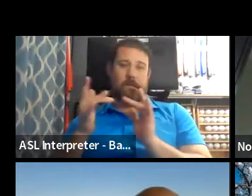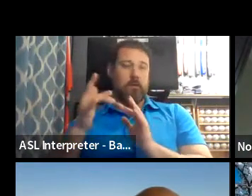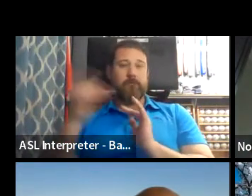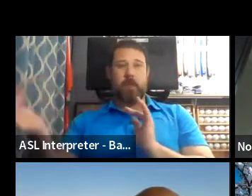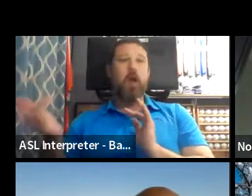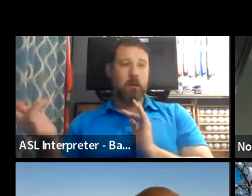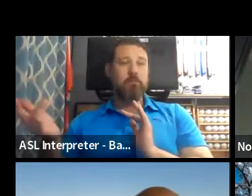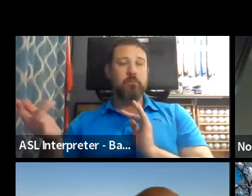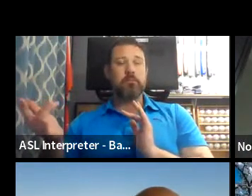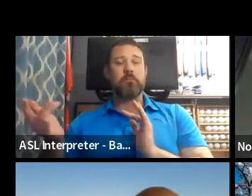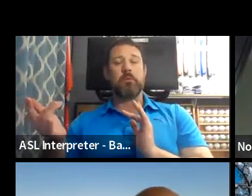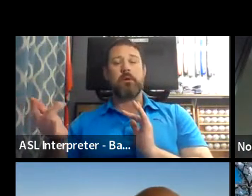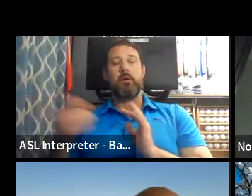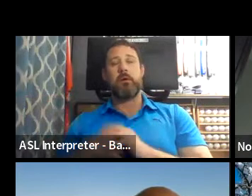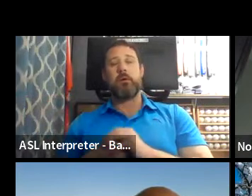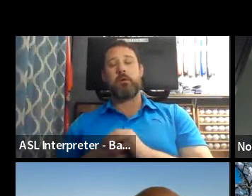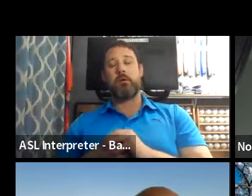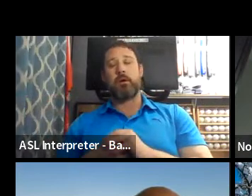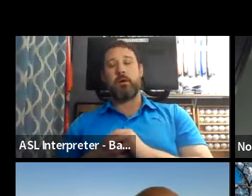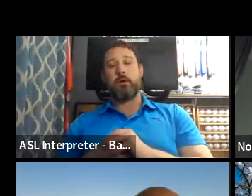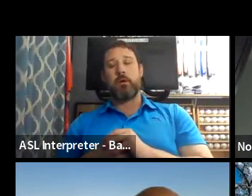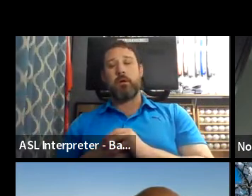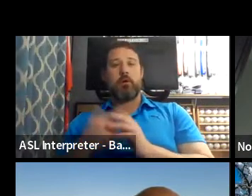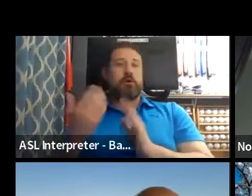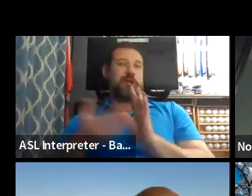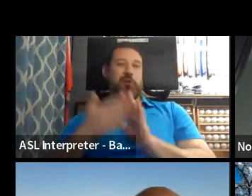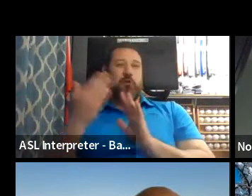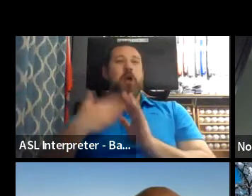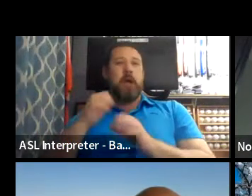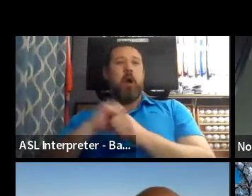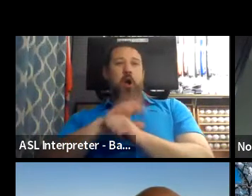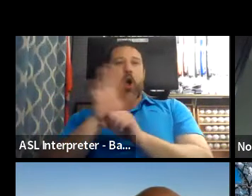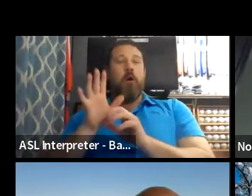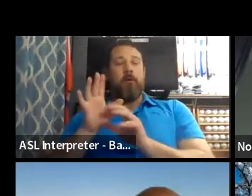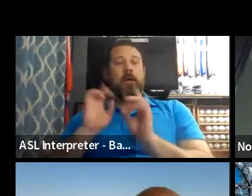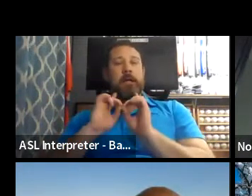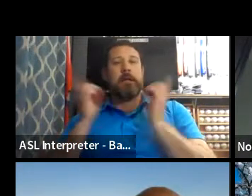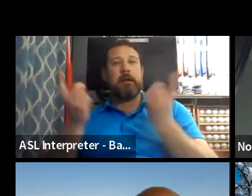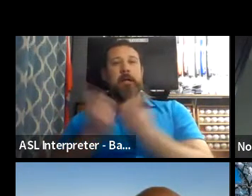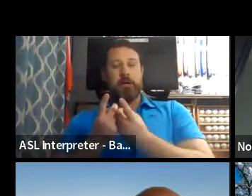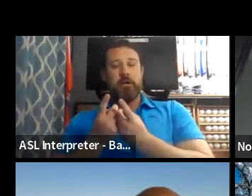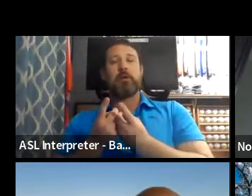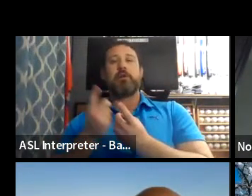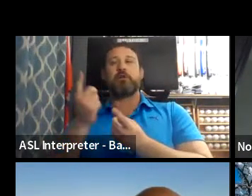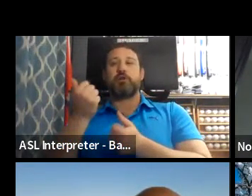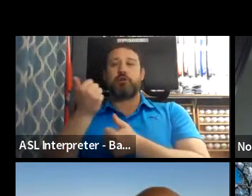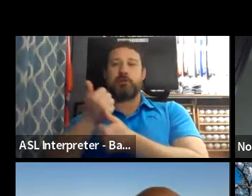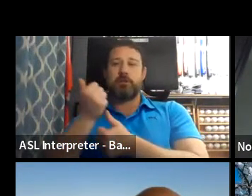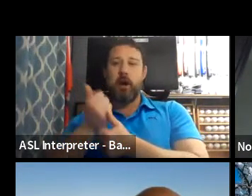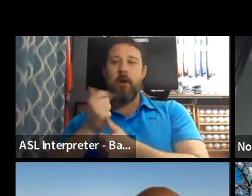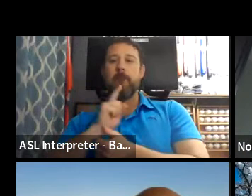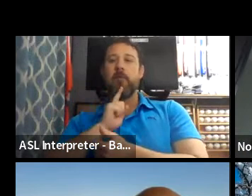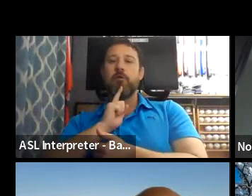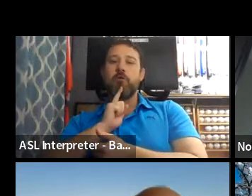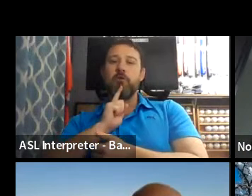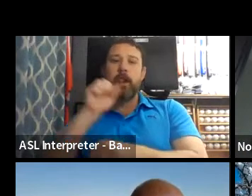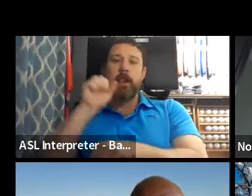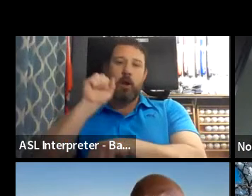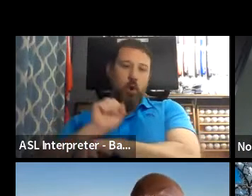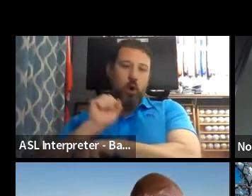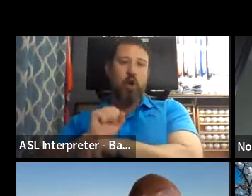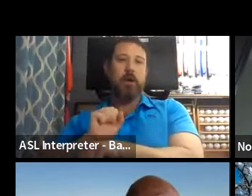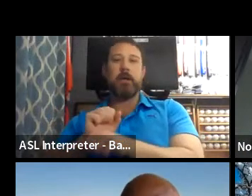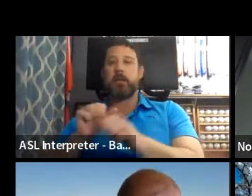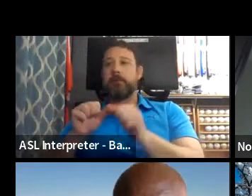offline because she runs our COVID division, and she's the one really working on what stays